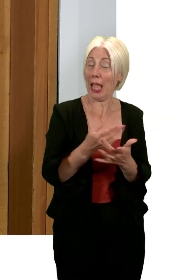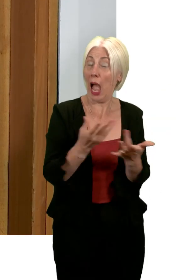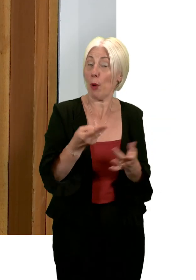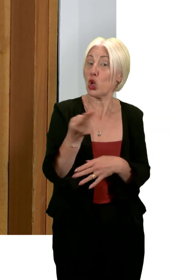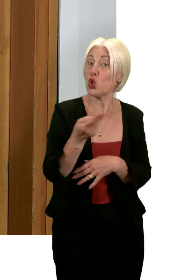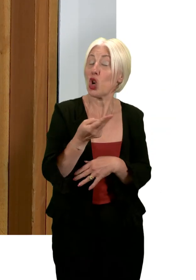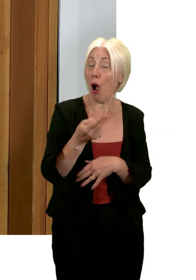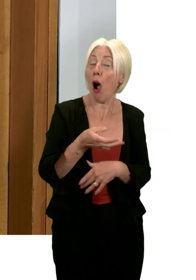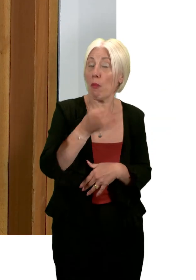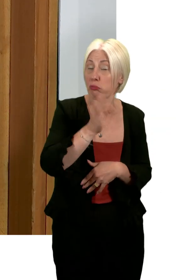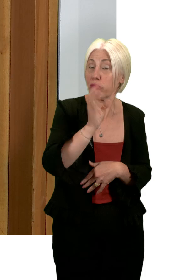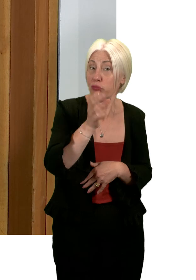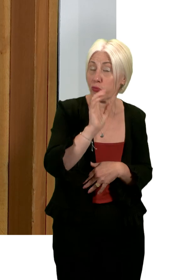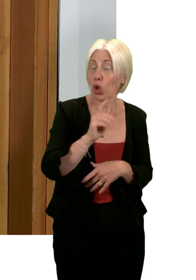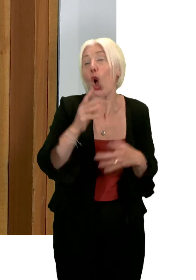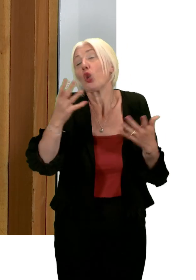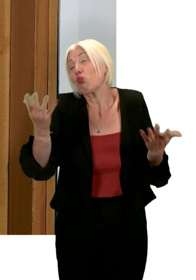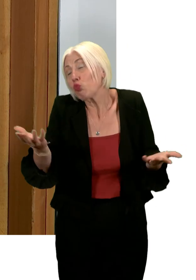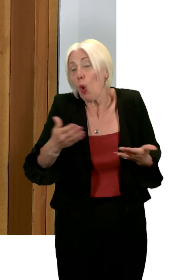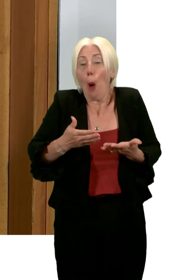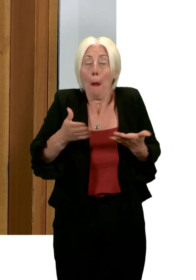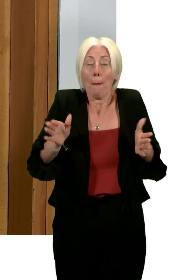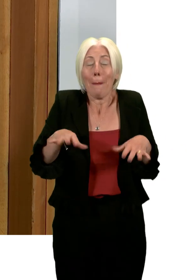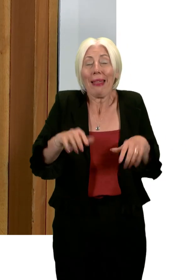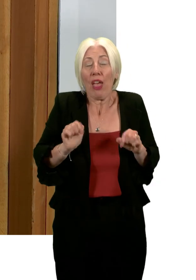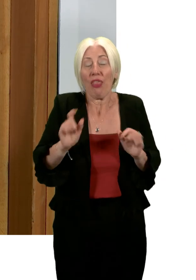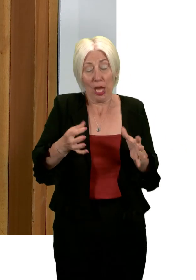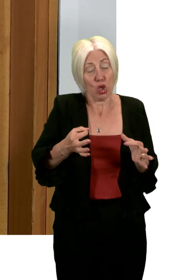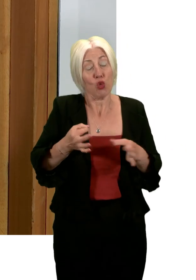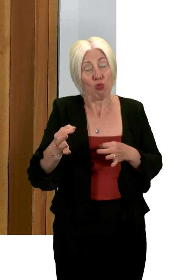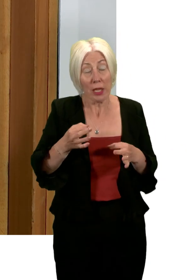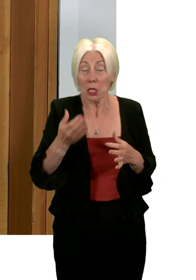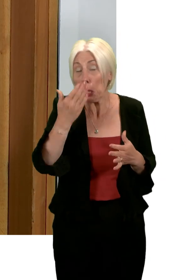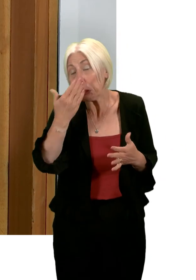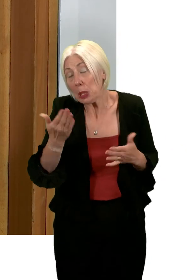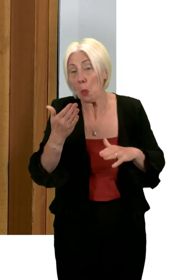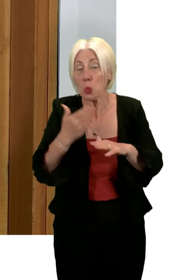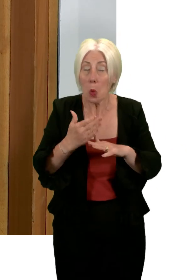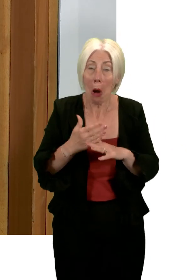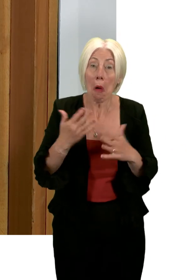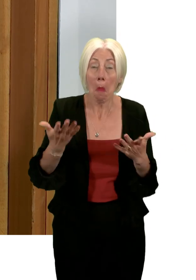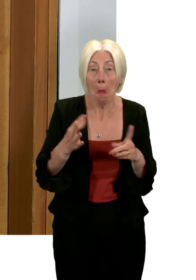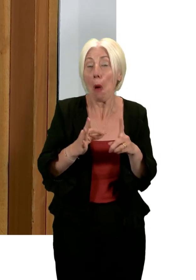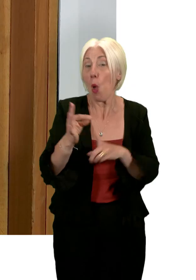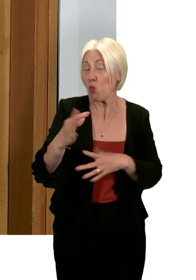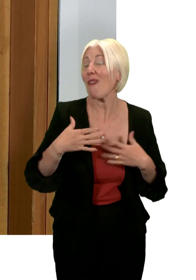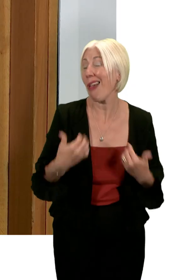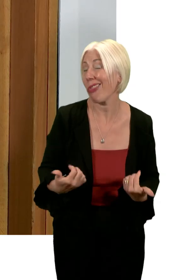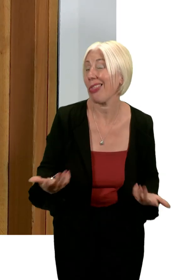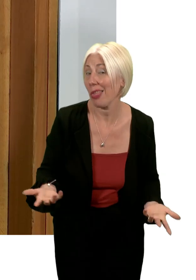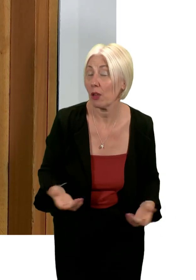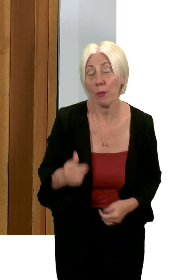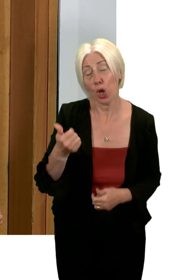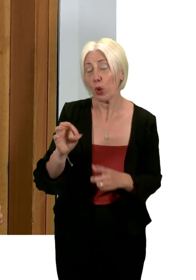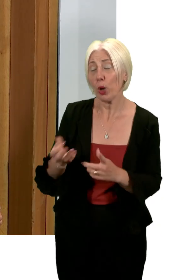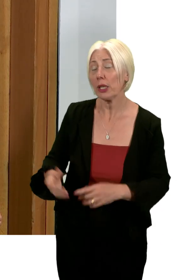an example where public health strategy has worked to improve health. So yeah, good point,